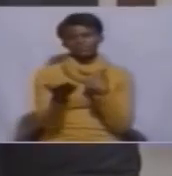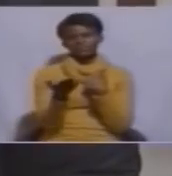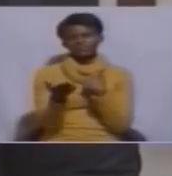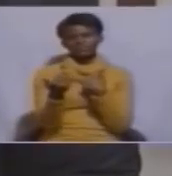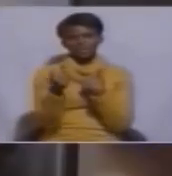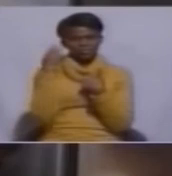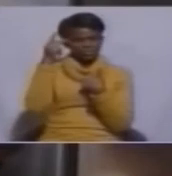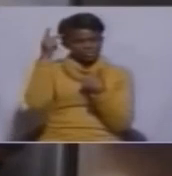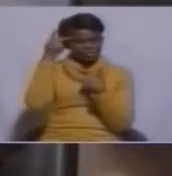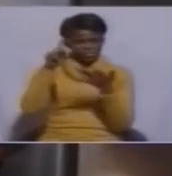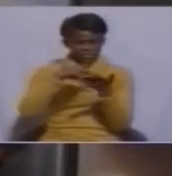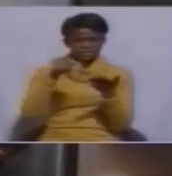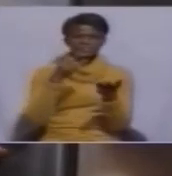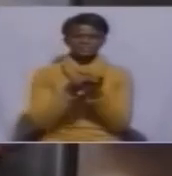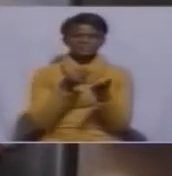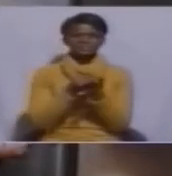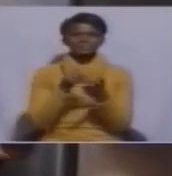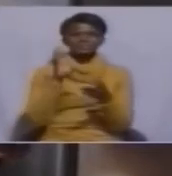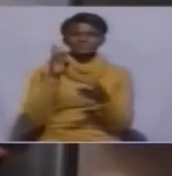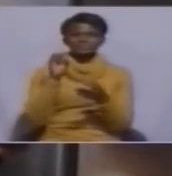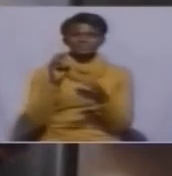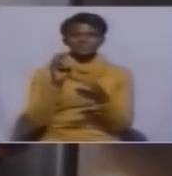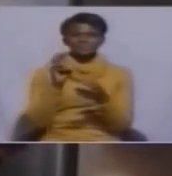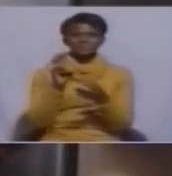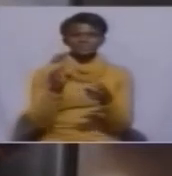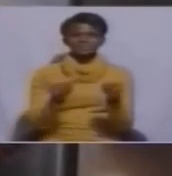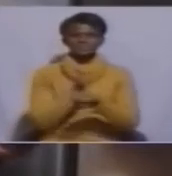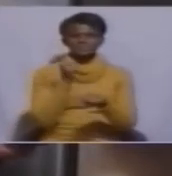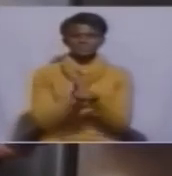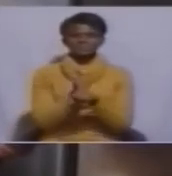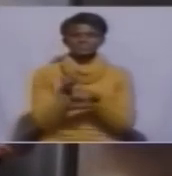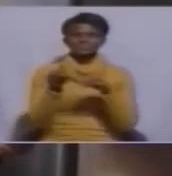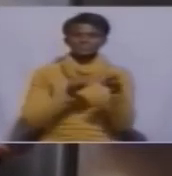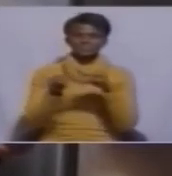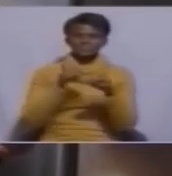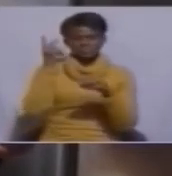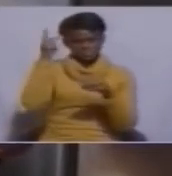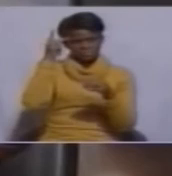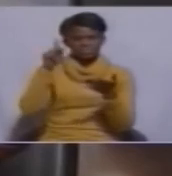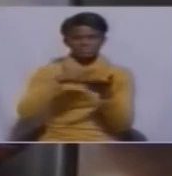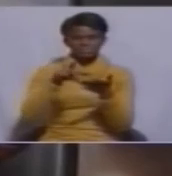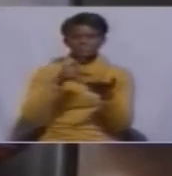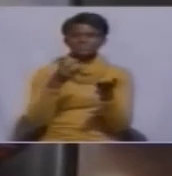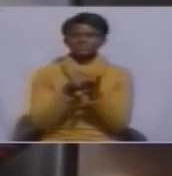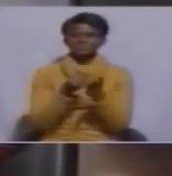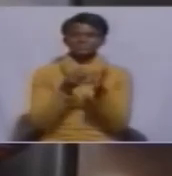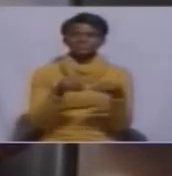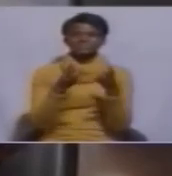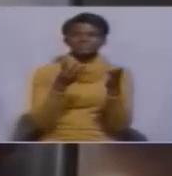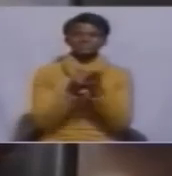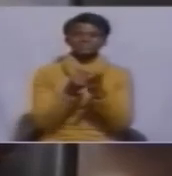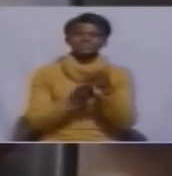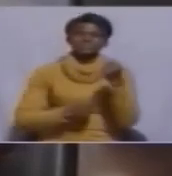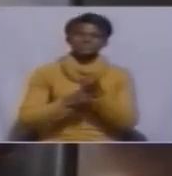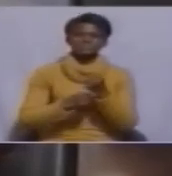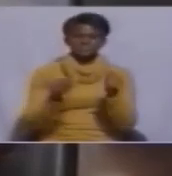look at political party funding. Article 64A speaks of establishment and management of a political party's fund to provide financial support to political